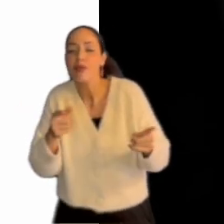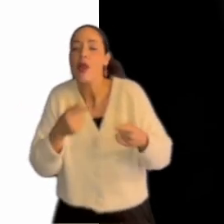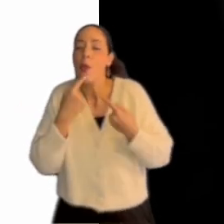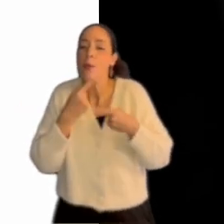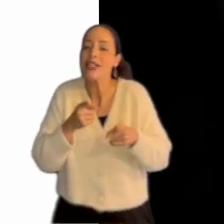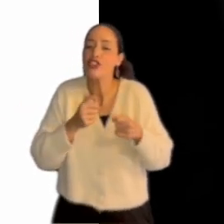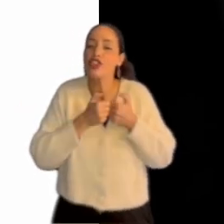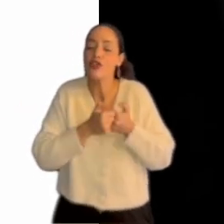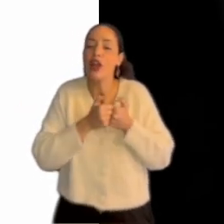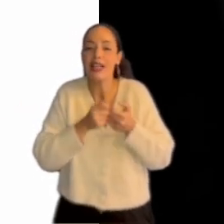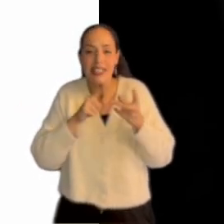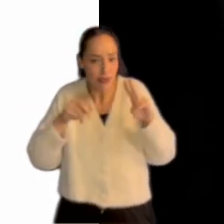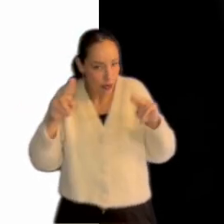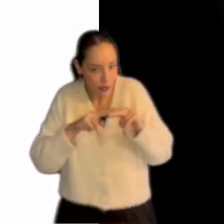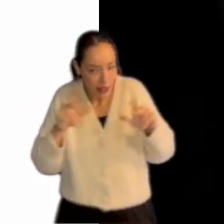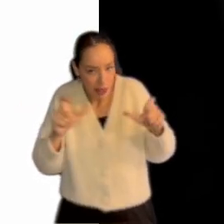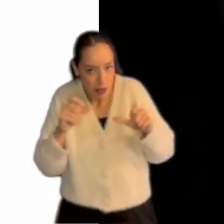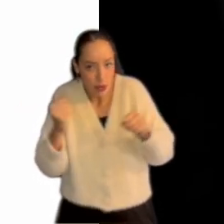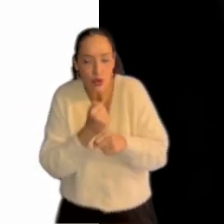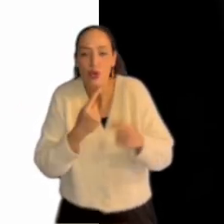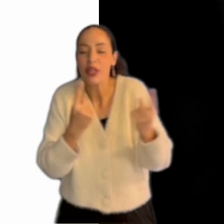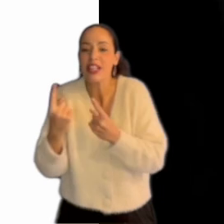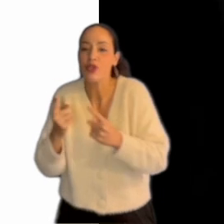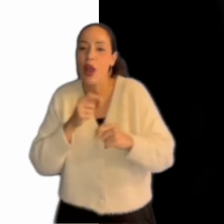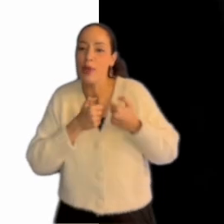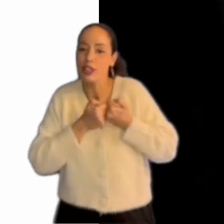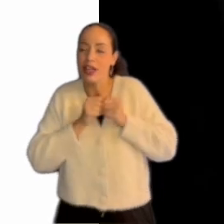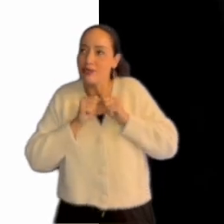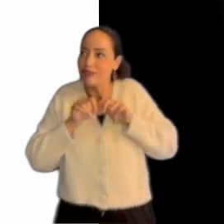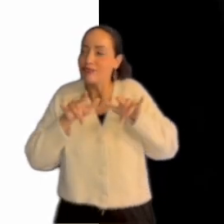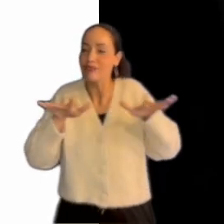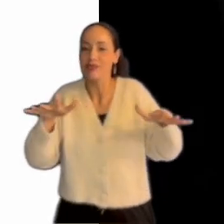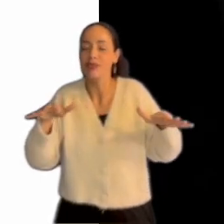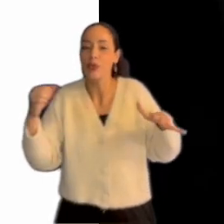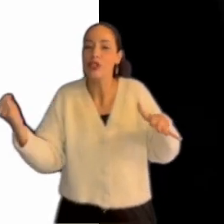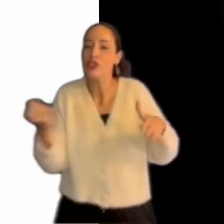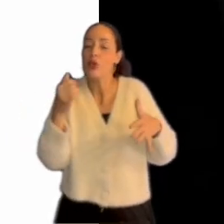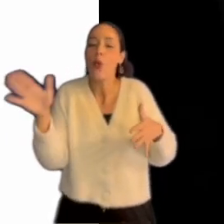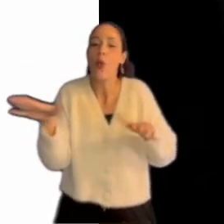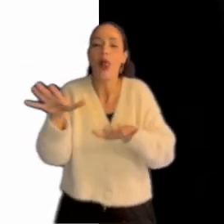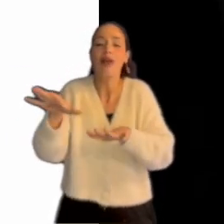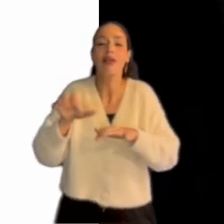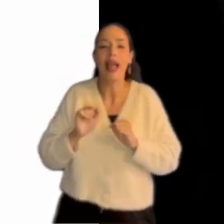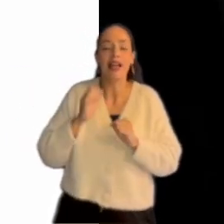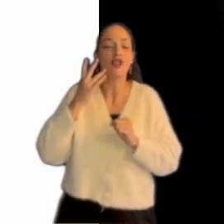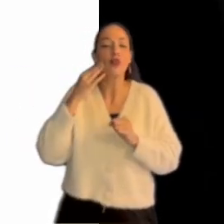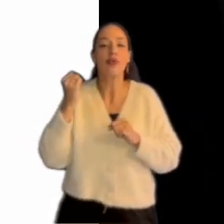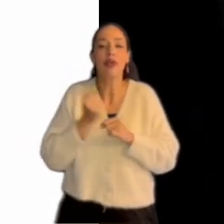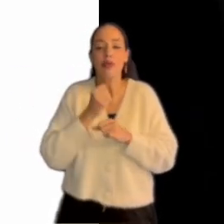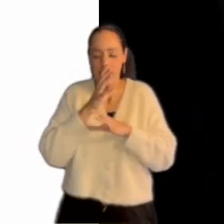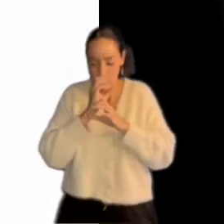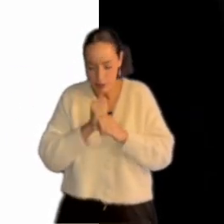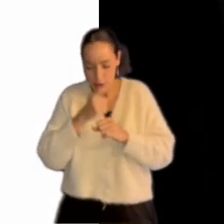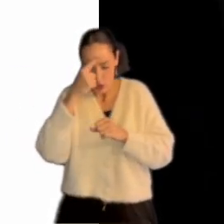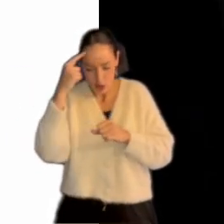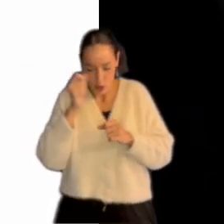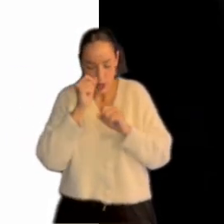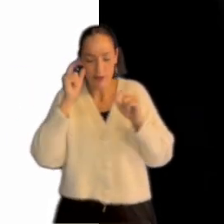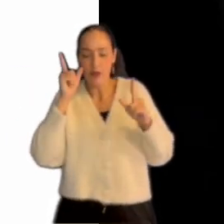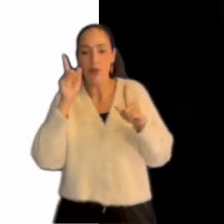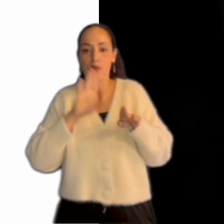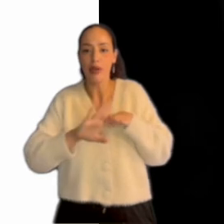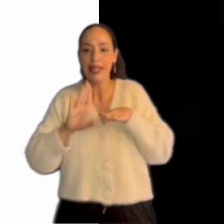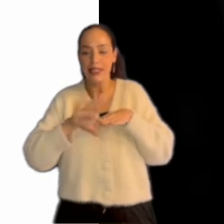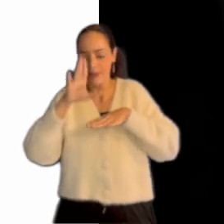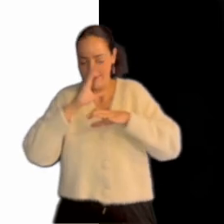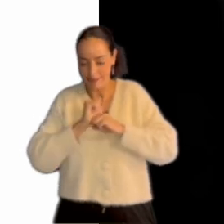make a commitment to trauma-informed practice, it is the commitment to work with our whole hearts, even when it might break our hearts. The gift of reconnection must be